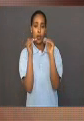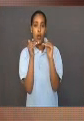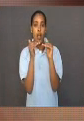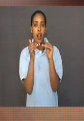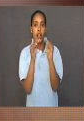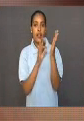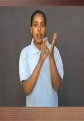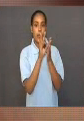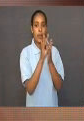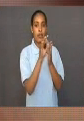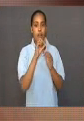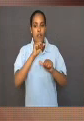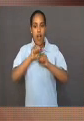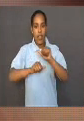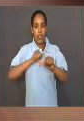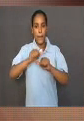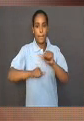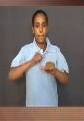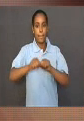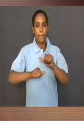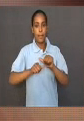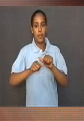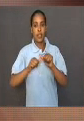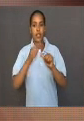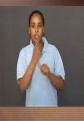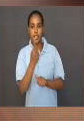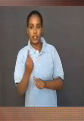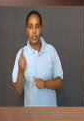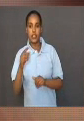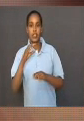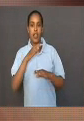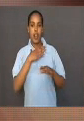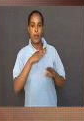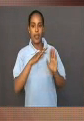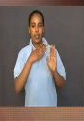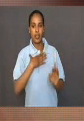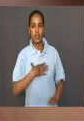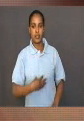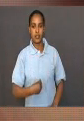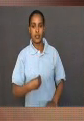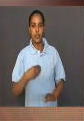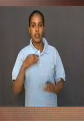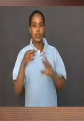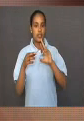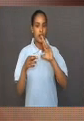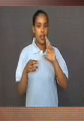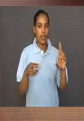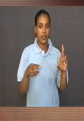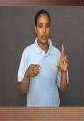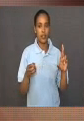equal number of atoms of each element on the